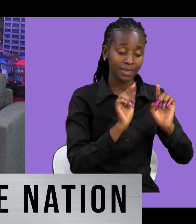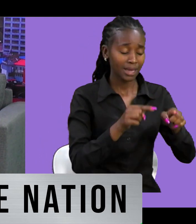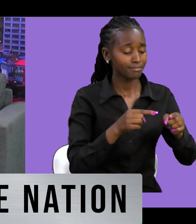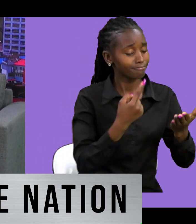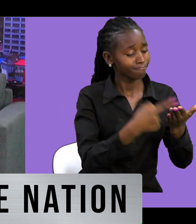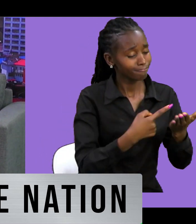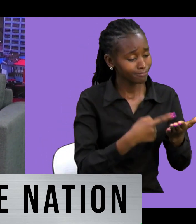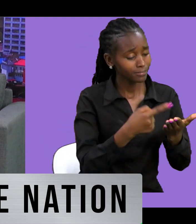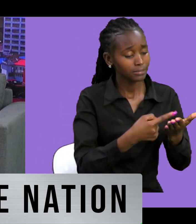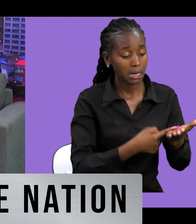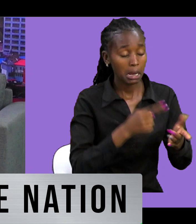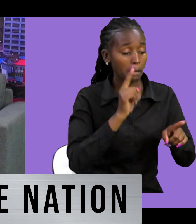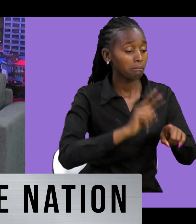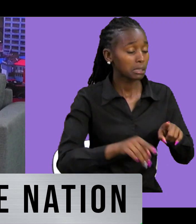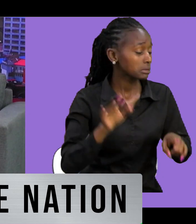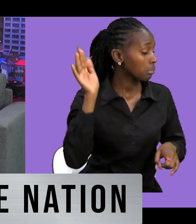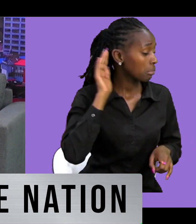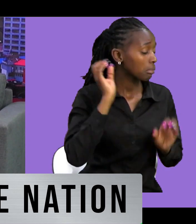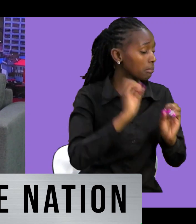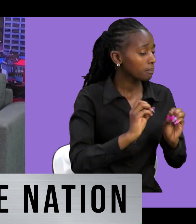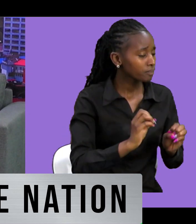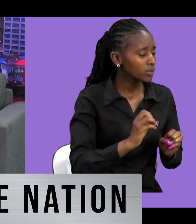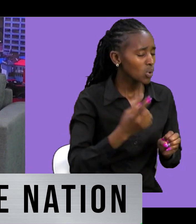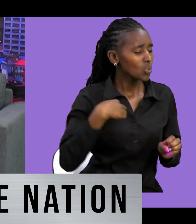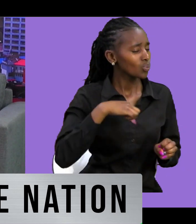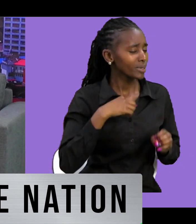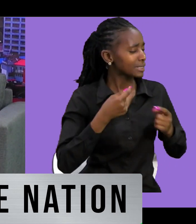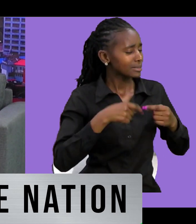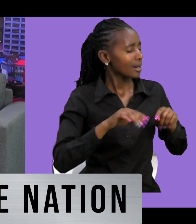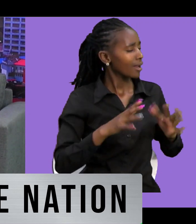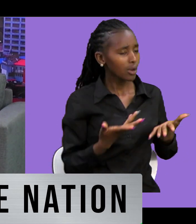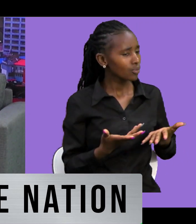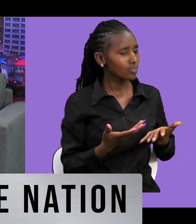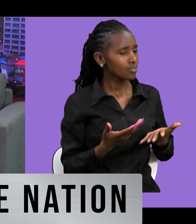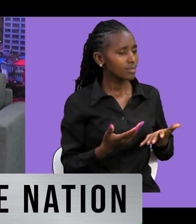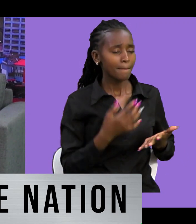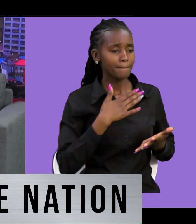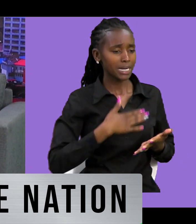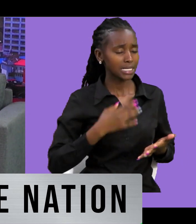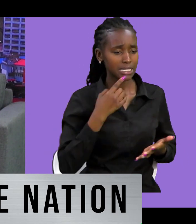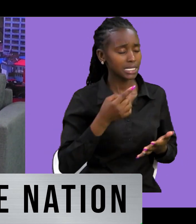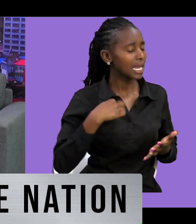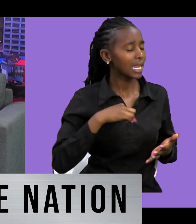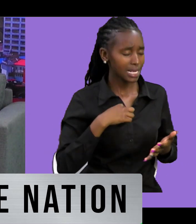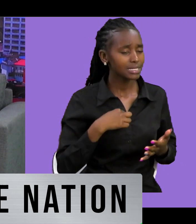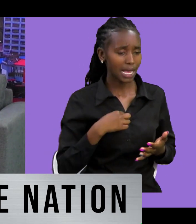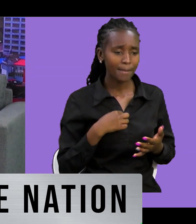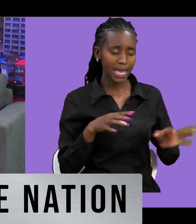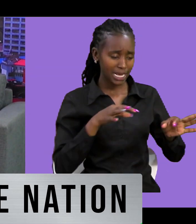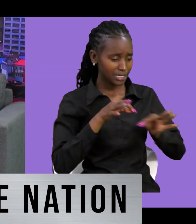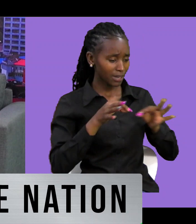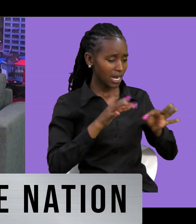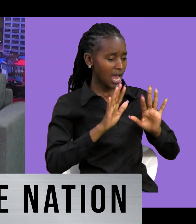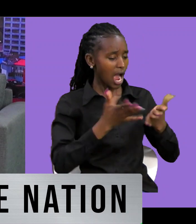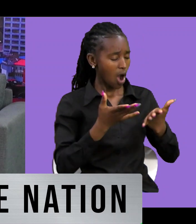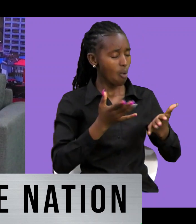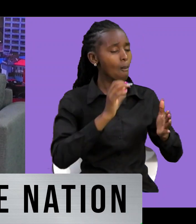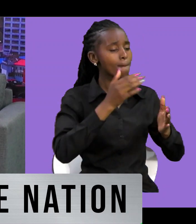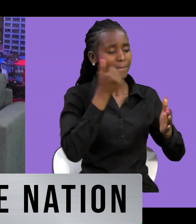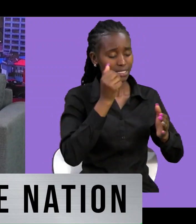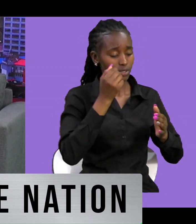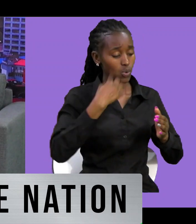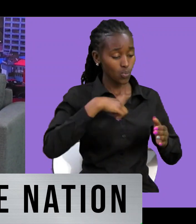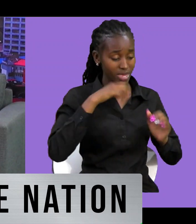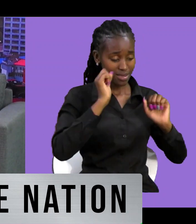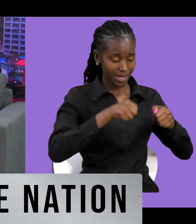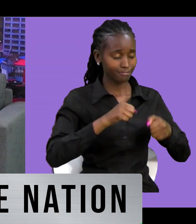speak? How do you speak? Okay, I know you'll tell me I'm speaking right now. Yes. How, I mean,